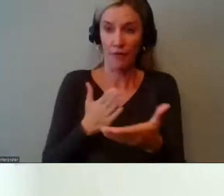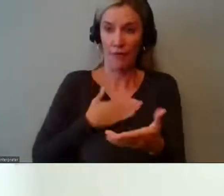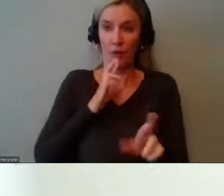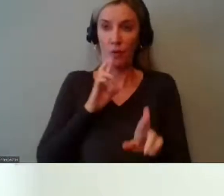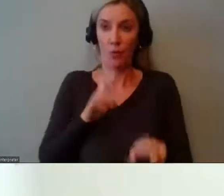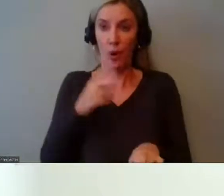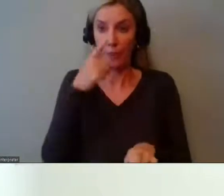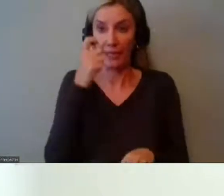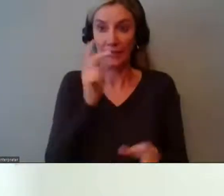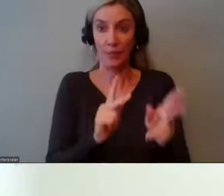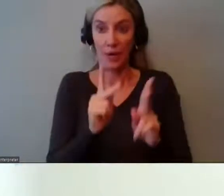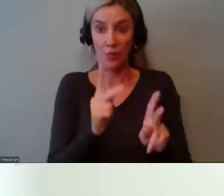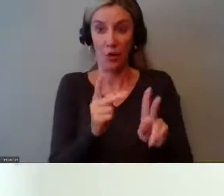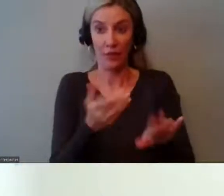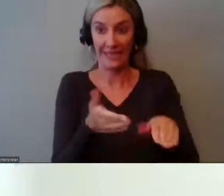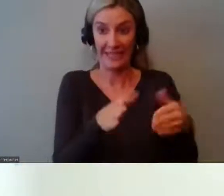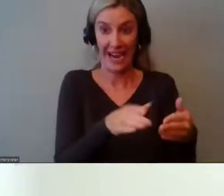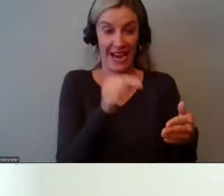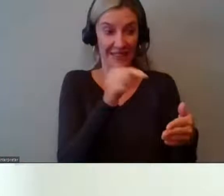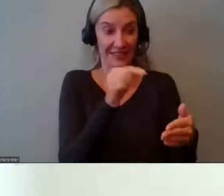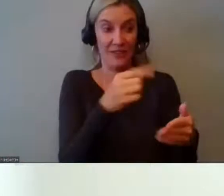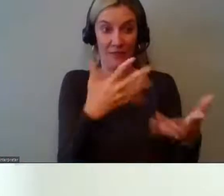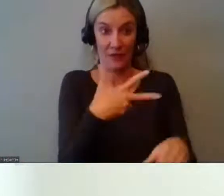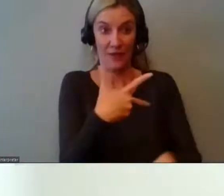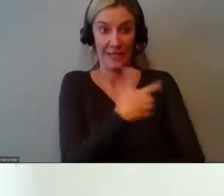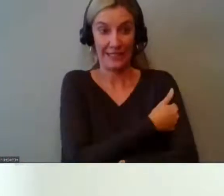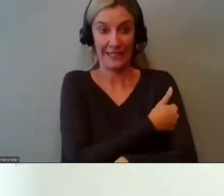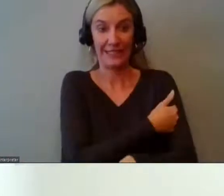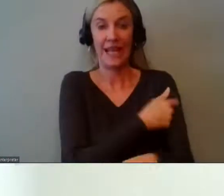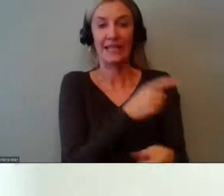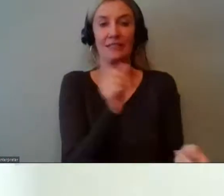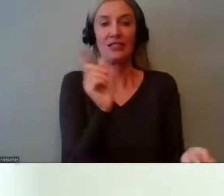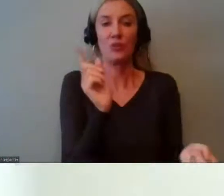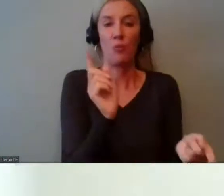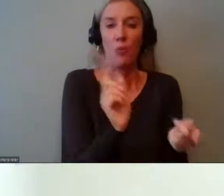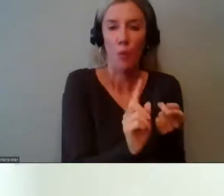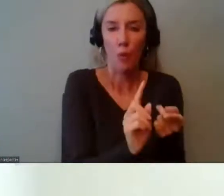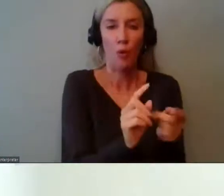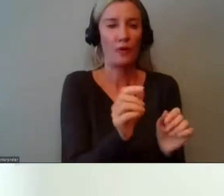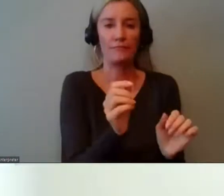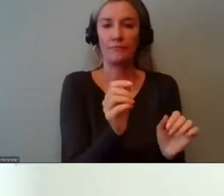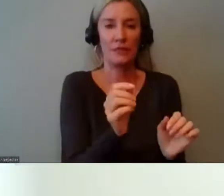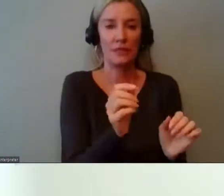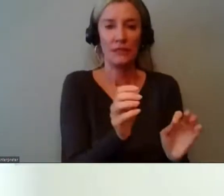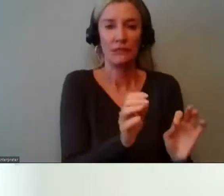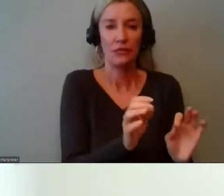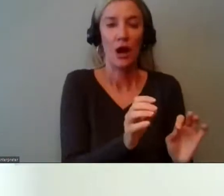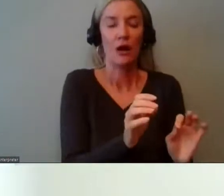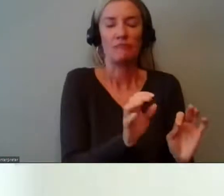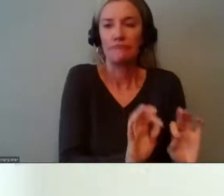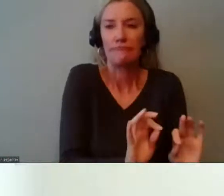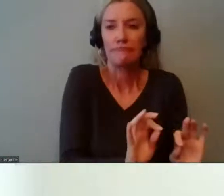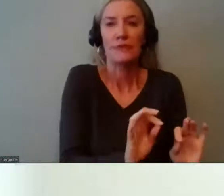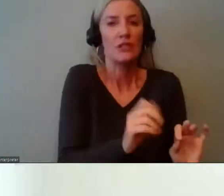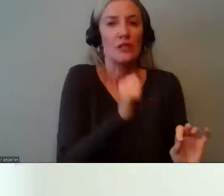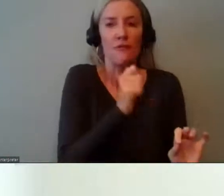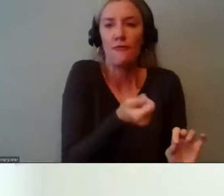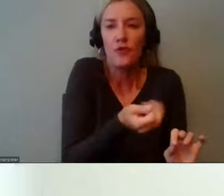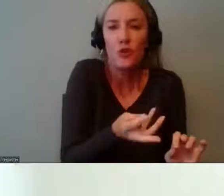the vaccinated people is extremely small unless they have had significant